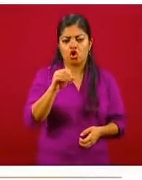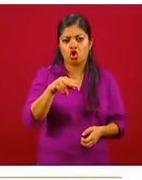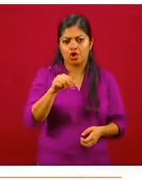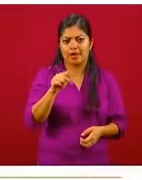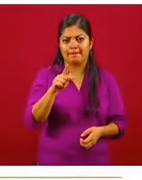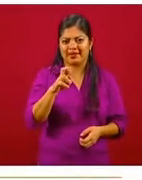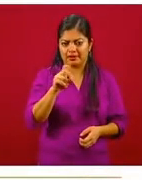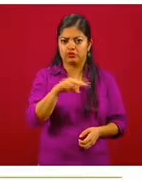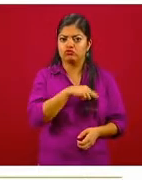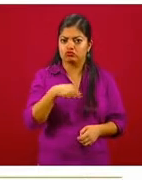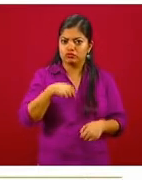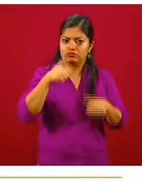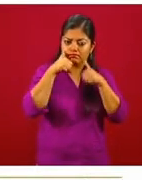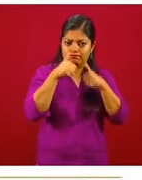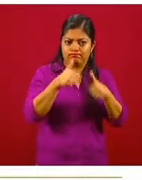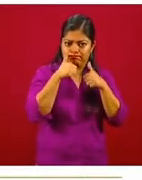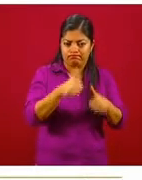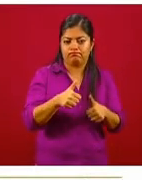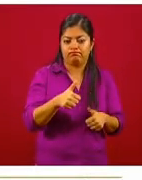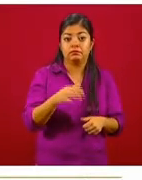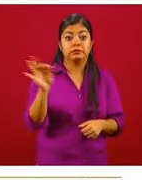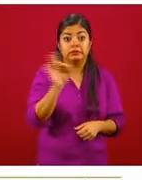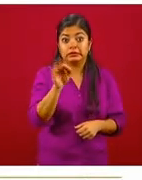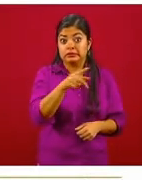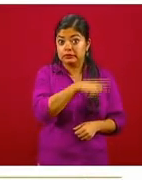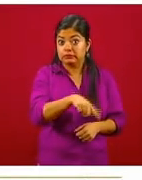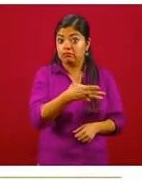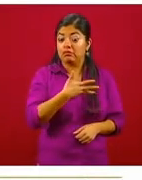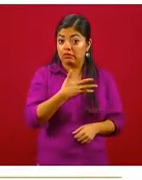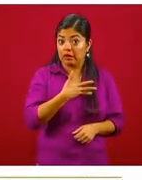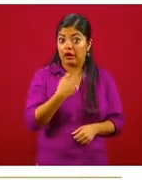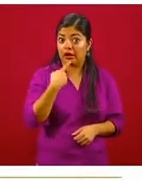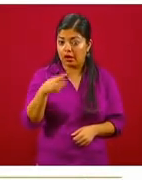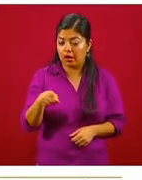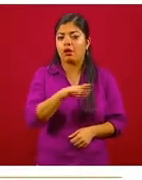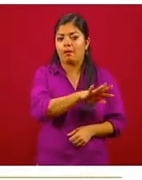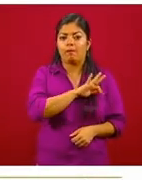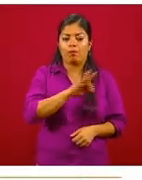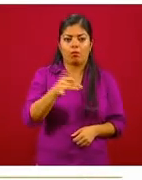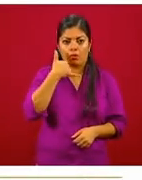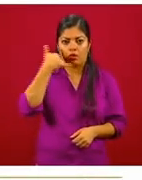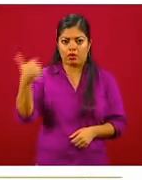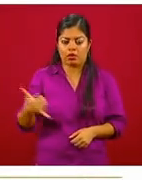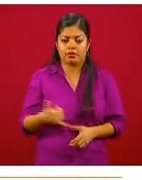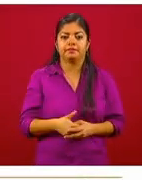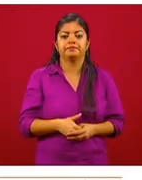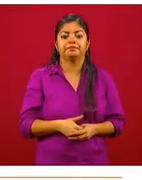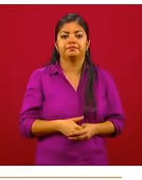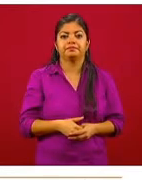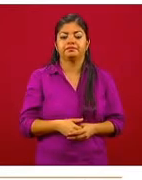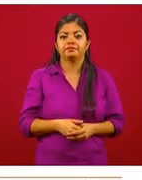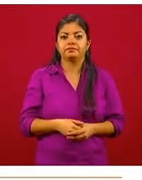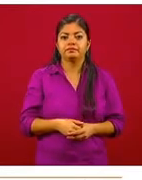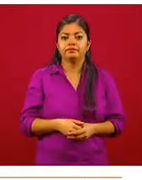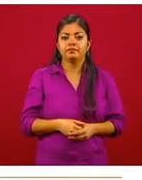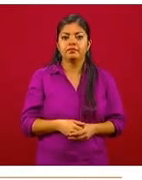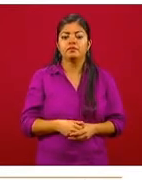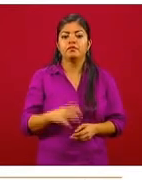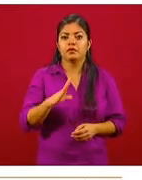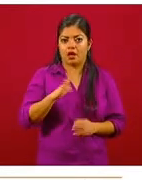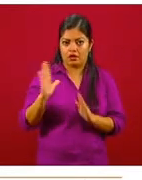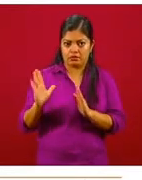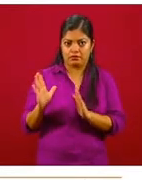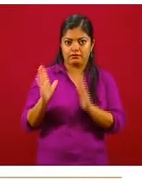unfortunate. And at CONAPRED, we are looking into these complaints. For people who have these issues, they can call